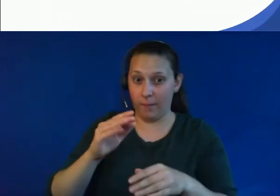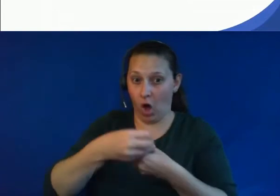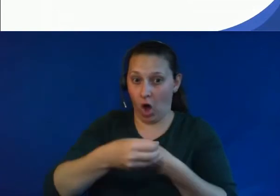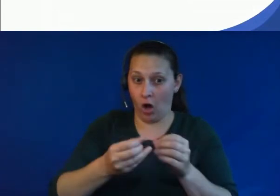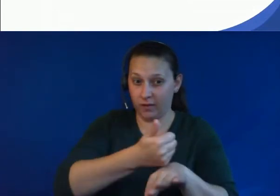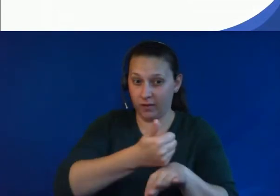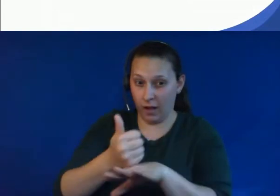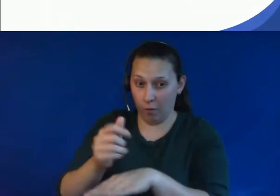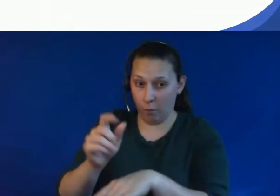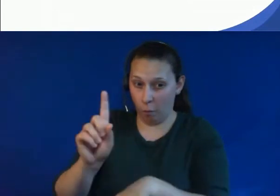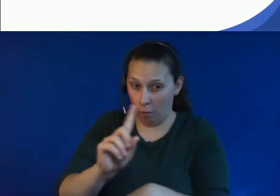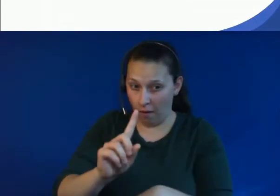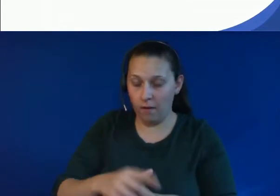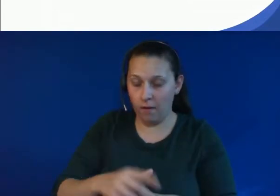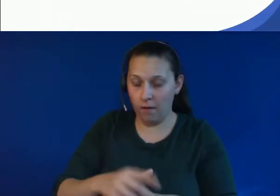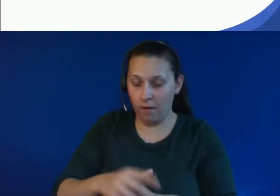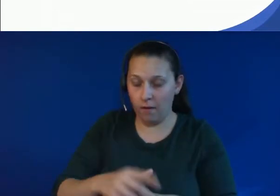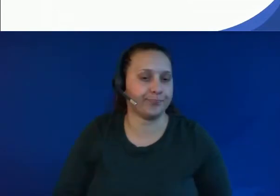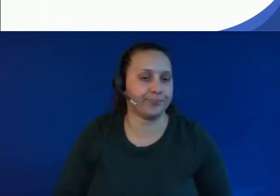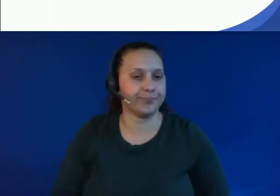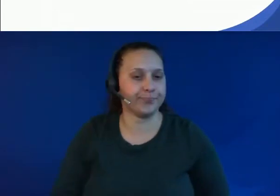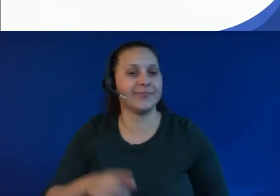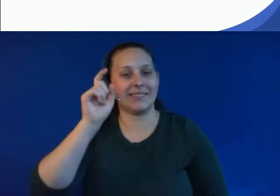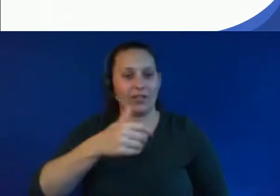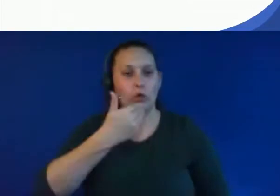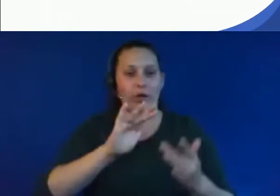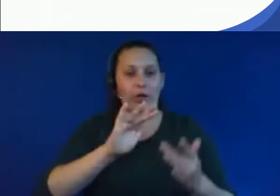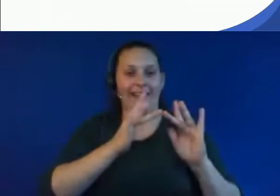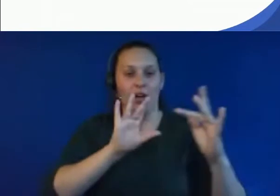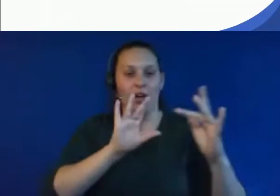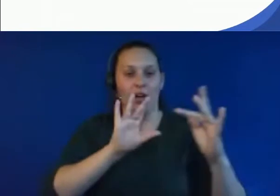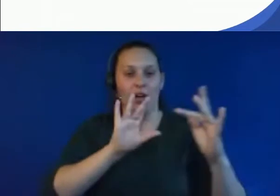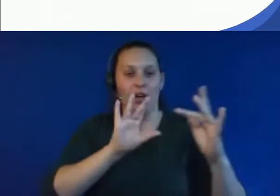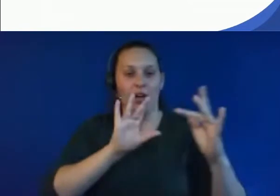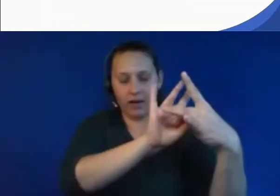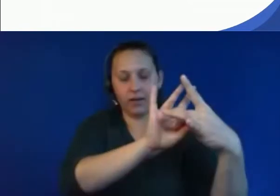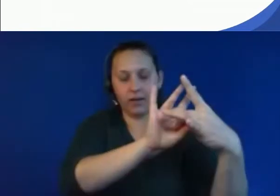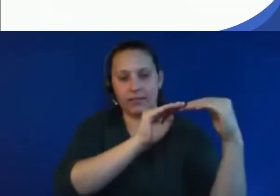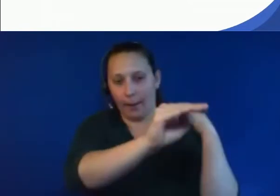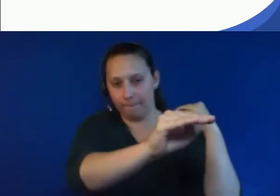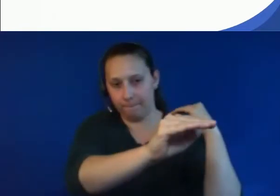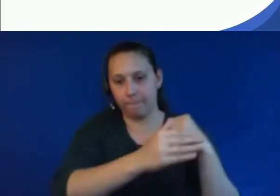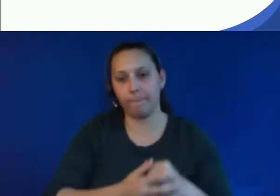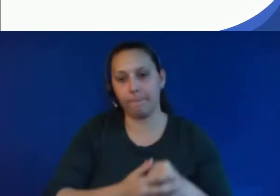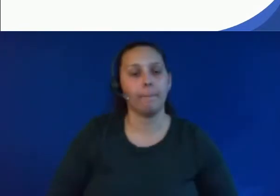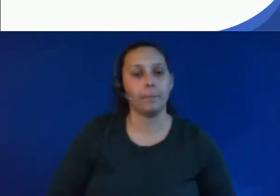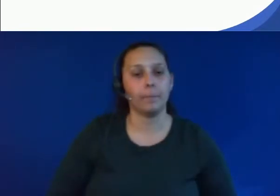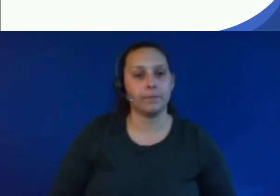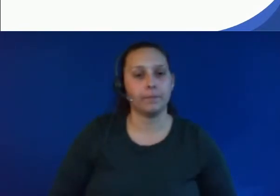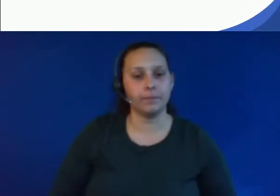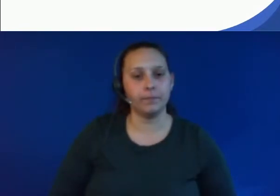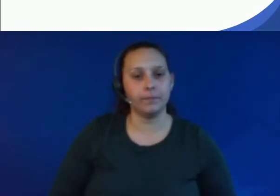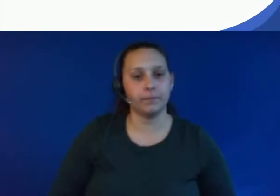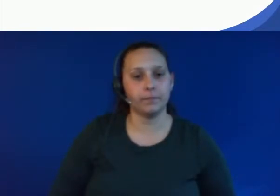Yeah, so absolutely. They need a stable internet. One of the things that we're looking into is the areas where